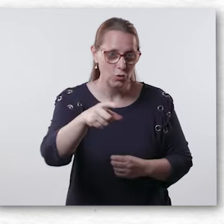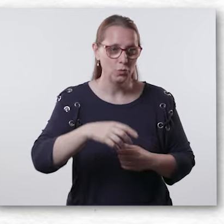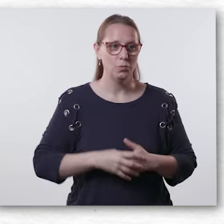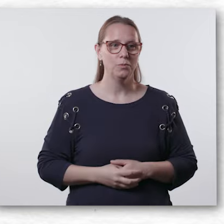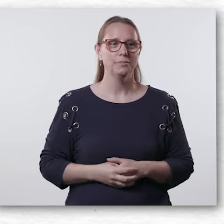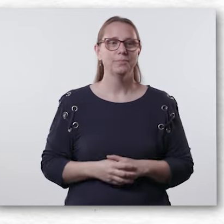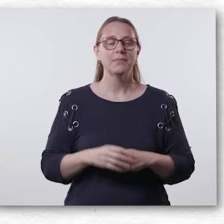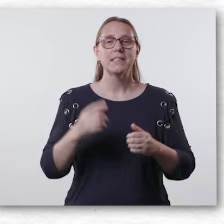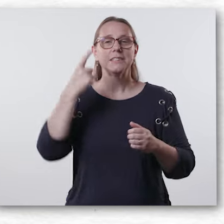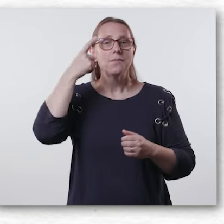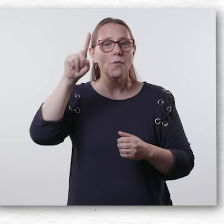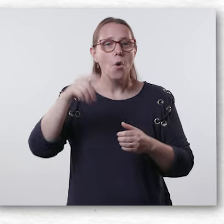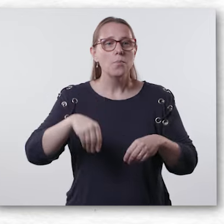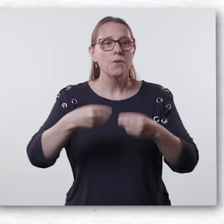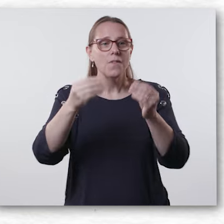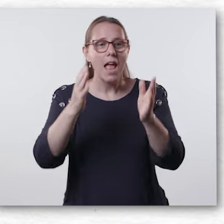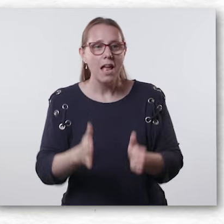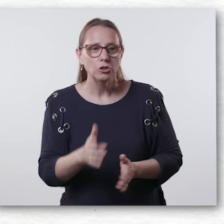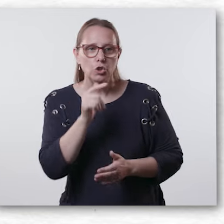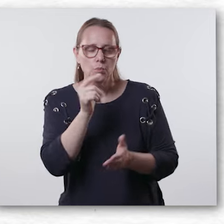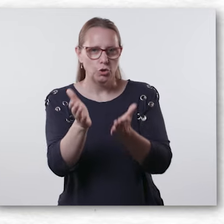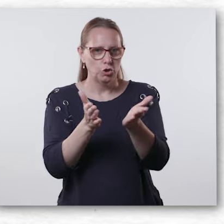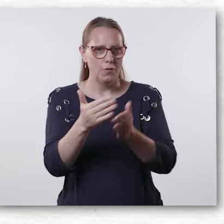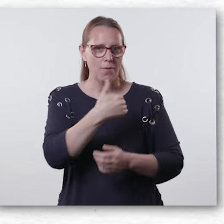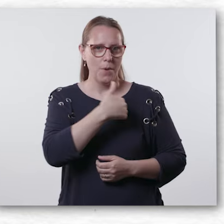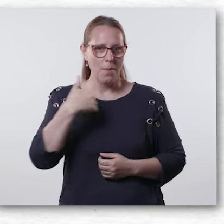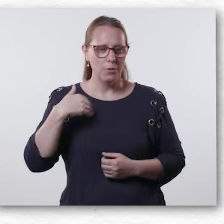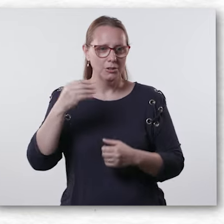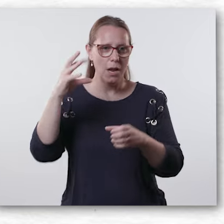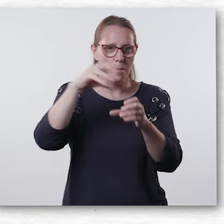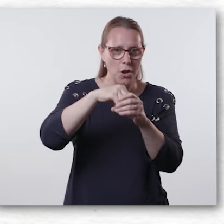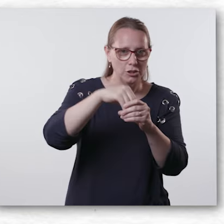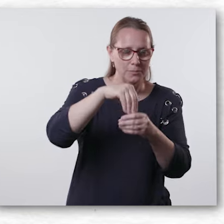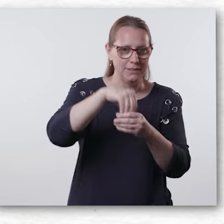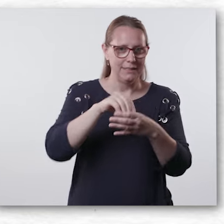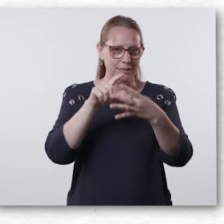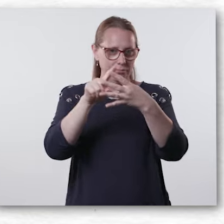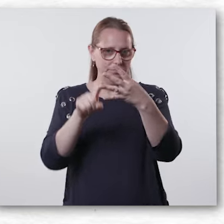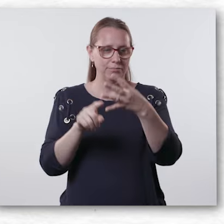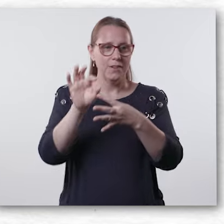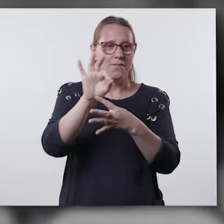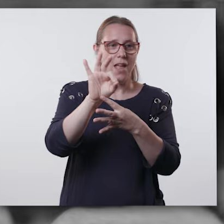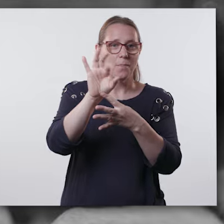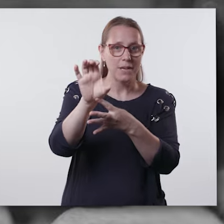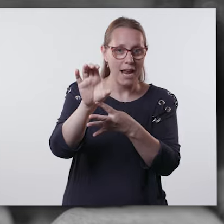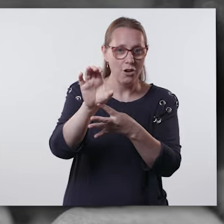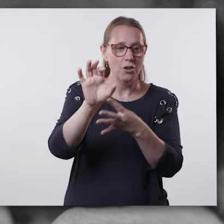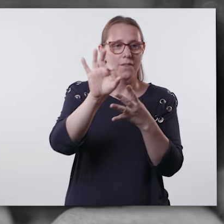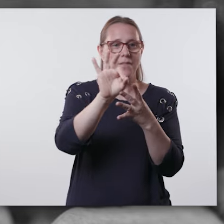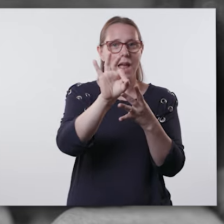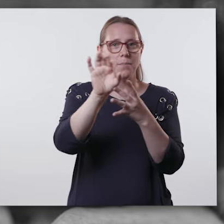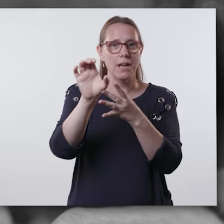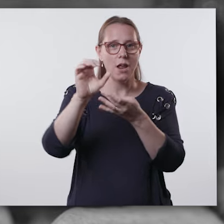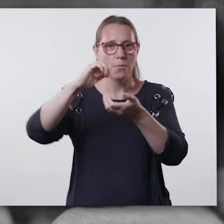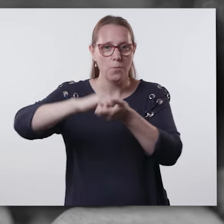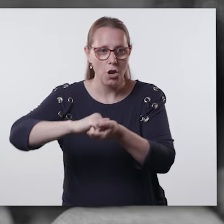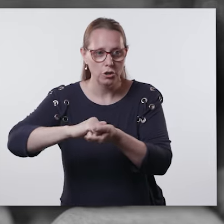you. It is for providers who serve members and participants in Family